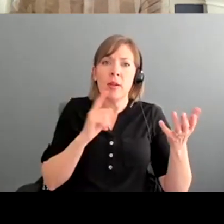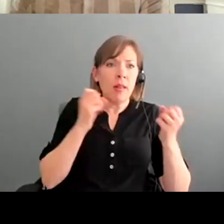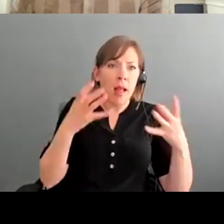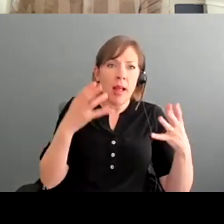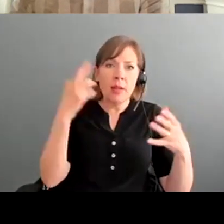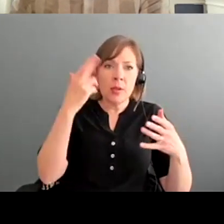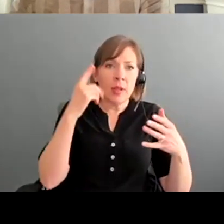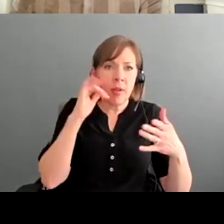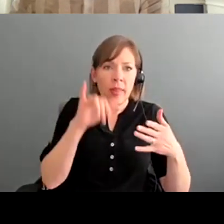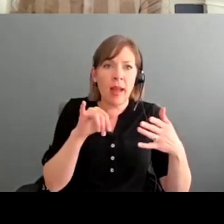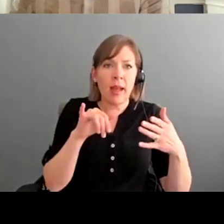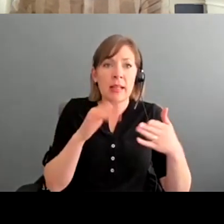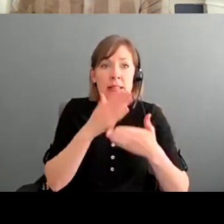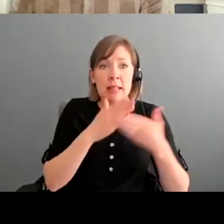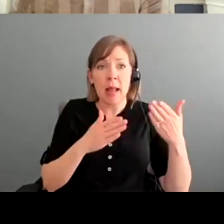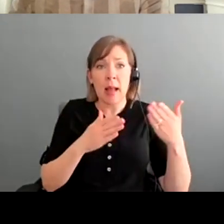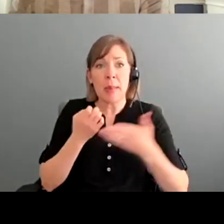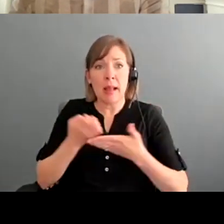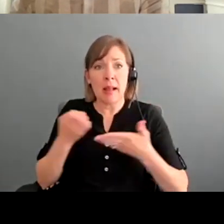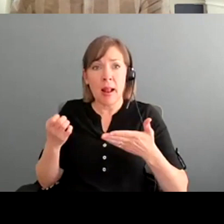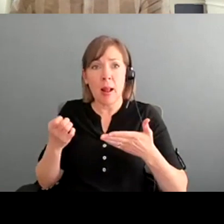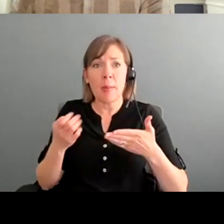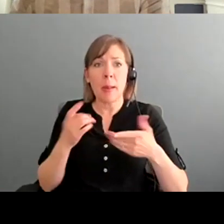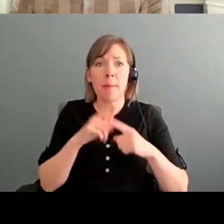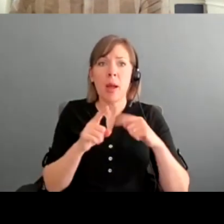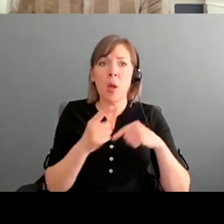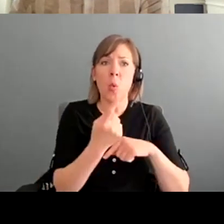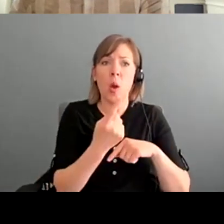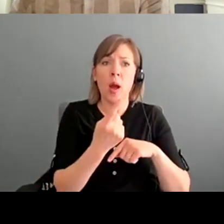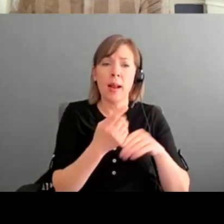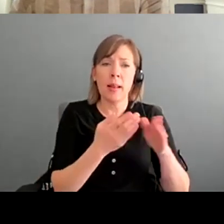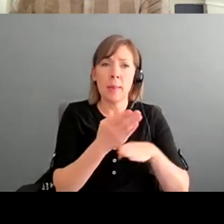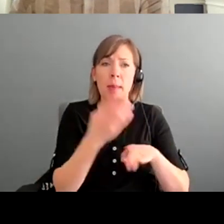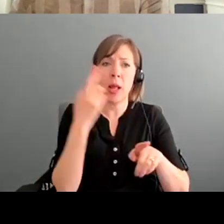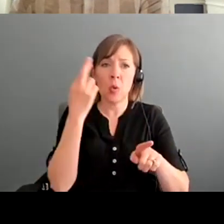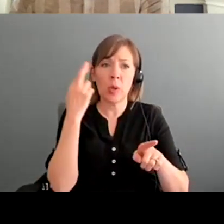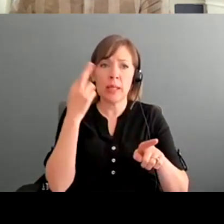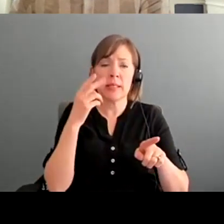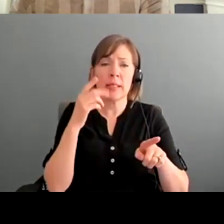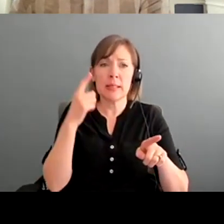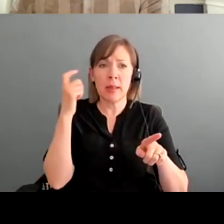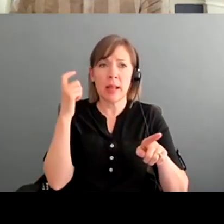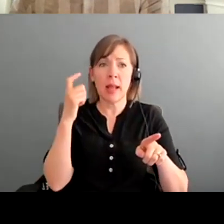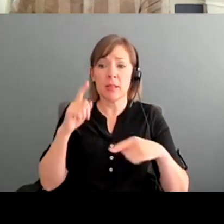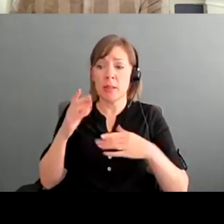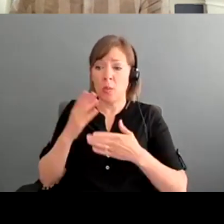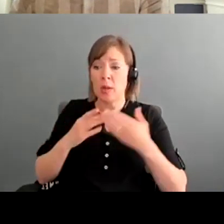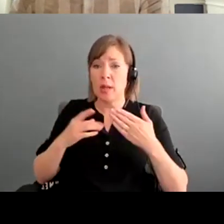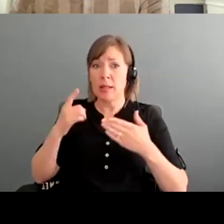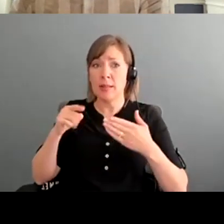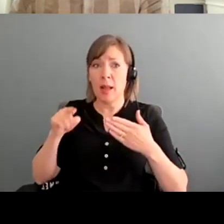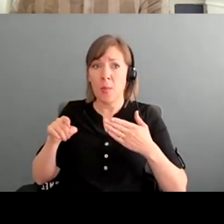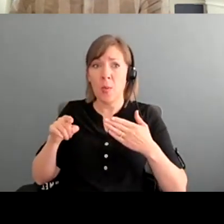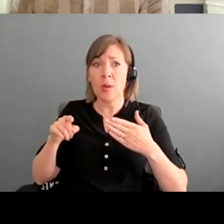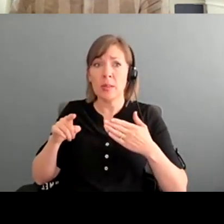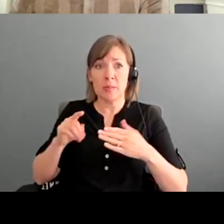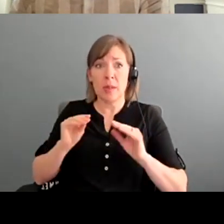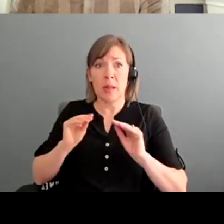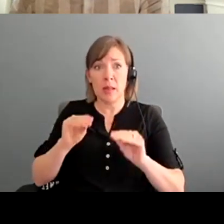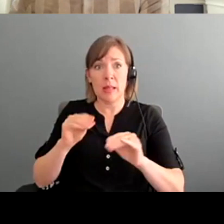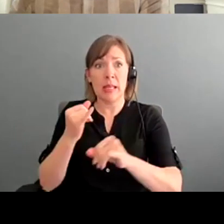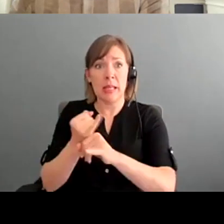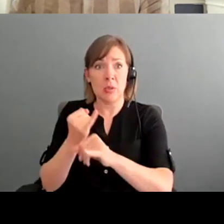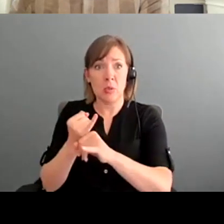for it. Some of them are economic, but the main reason is because when someone's been